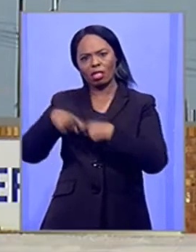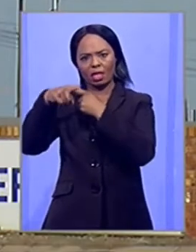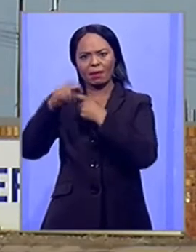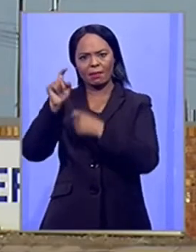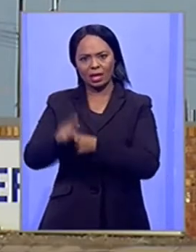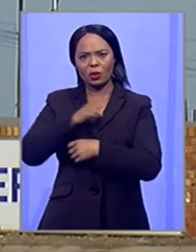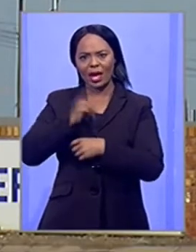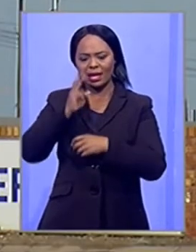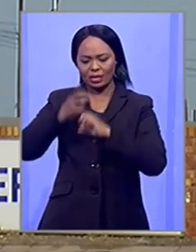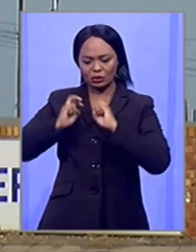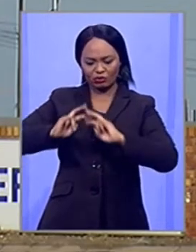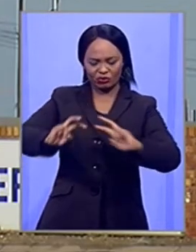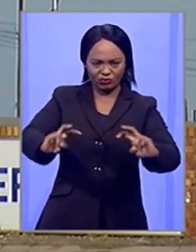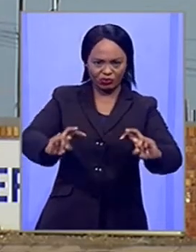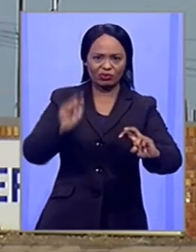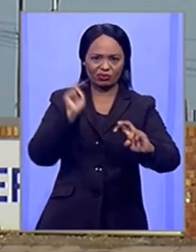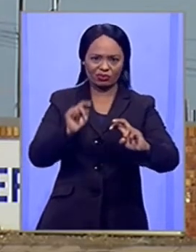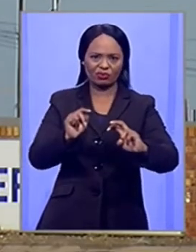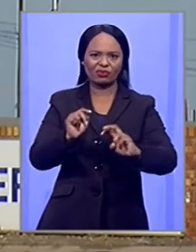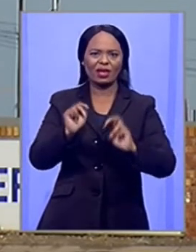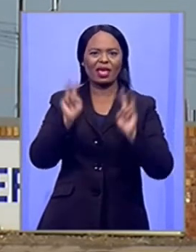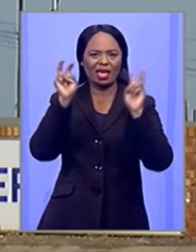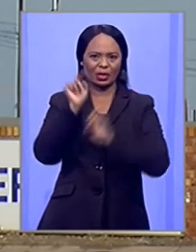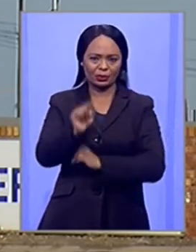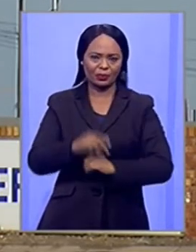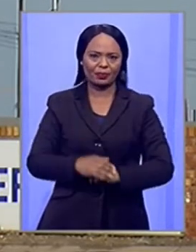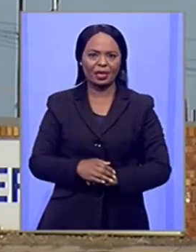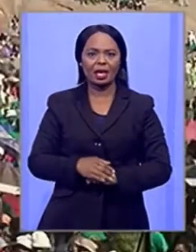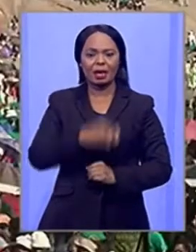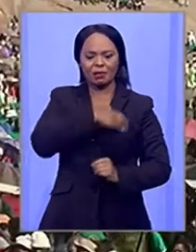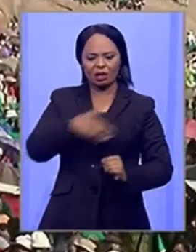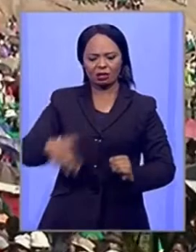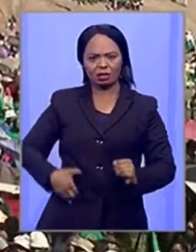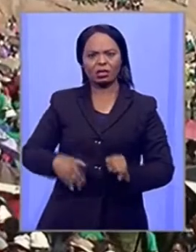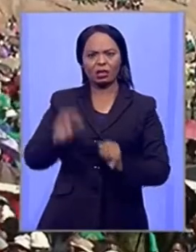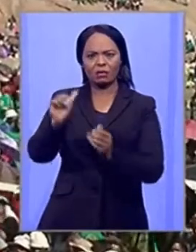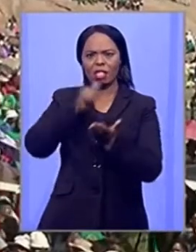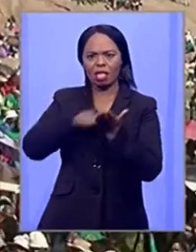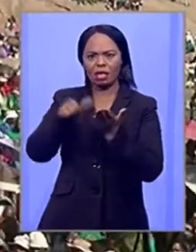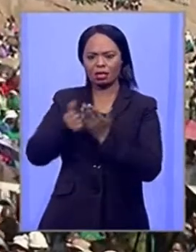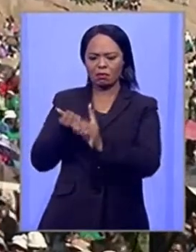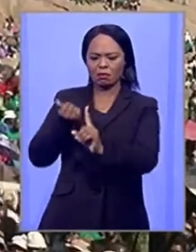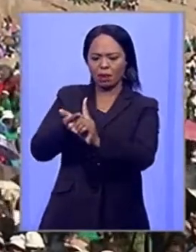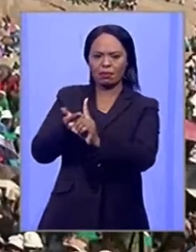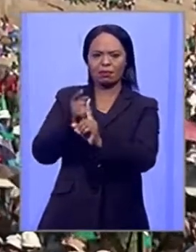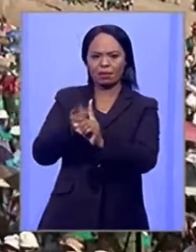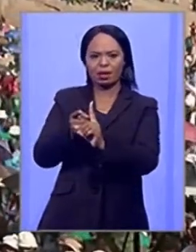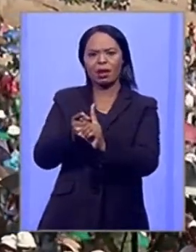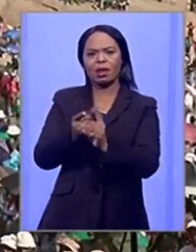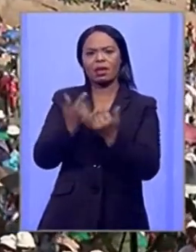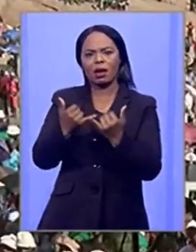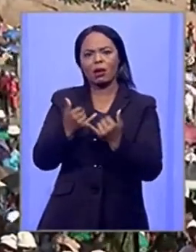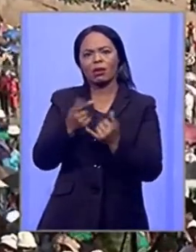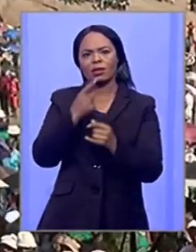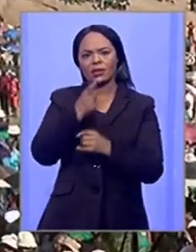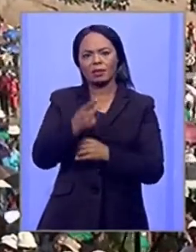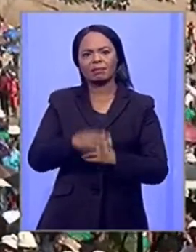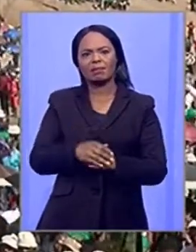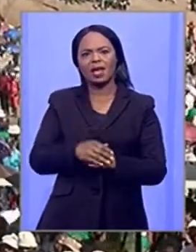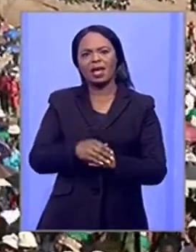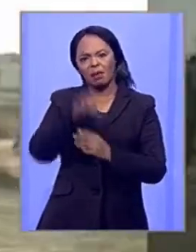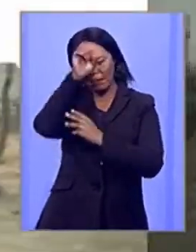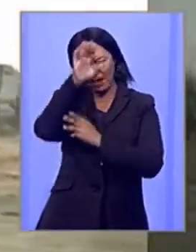go le lengwe Mopresidente o amogetse kahlolo ya gore tsheko kgolo ya Johannesburg maabane molatong wa polao ya bašomi ba